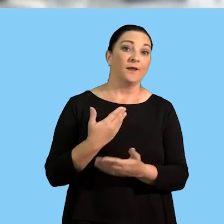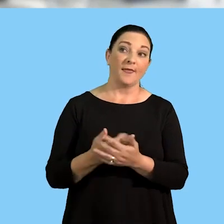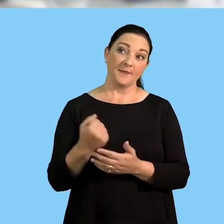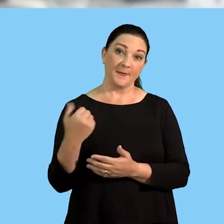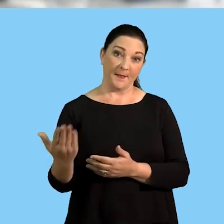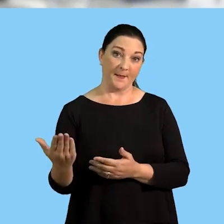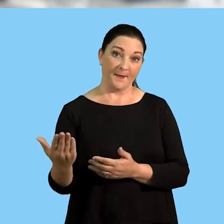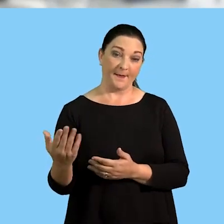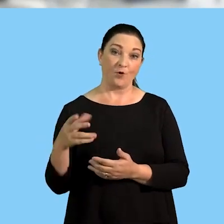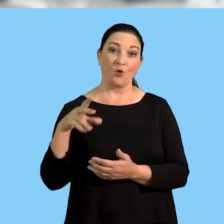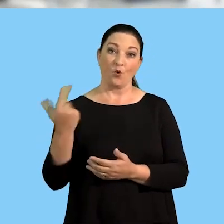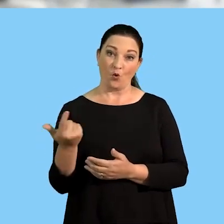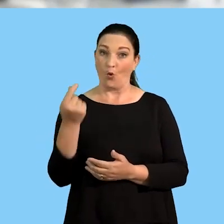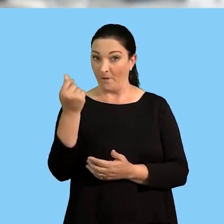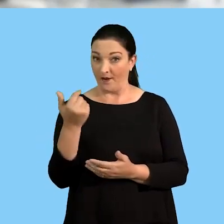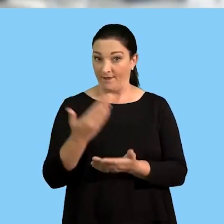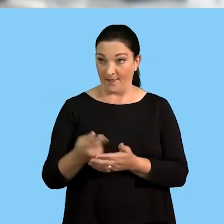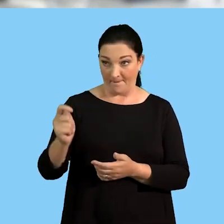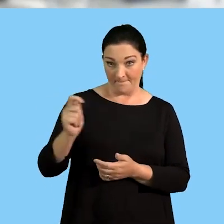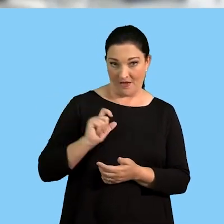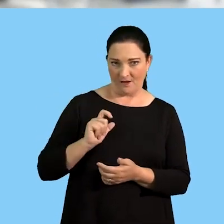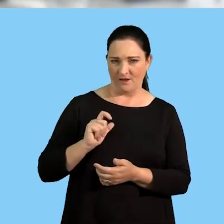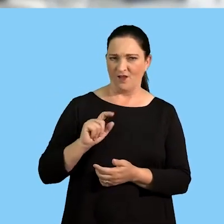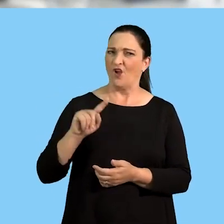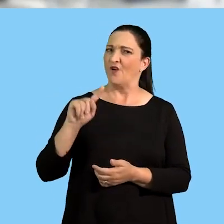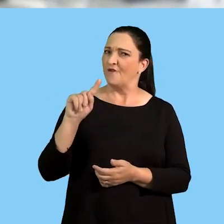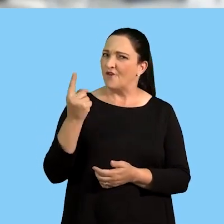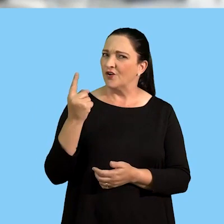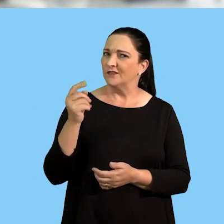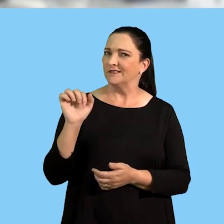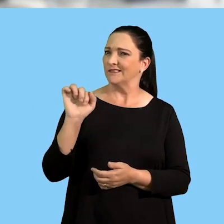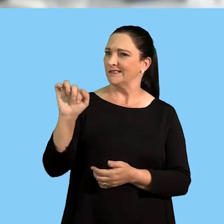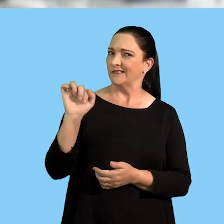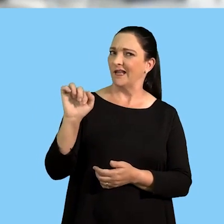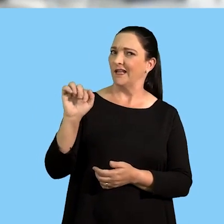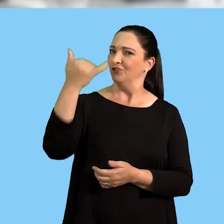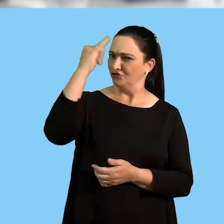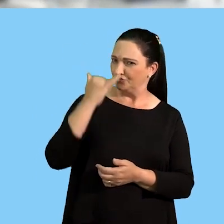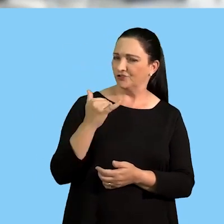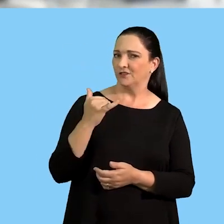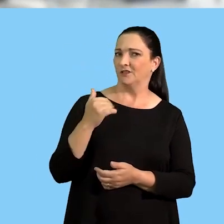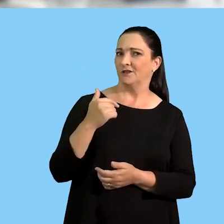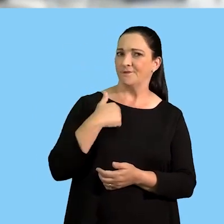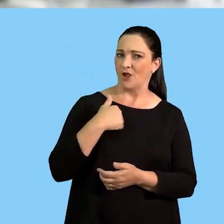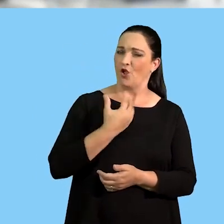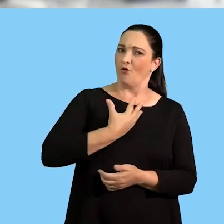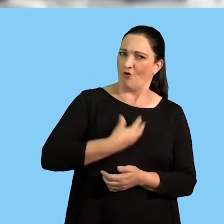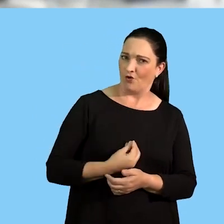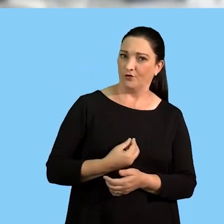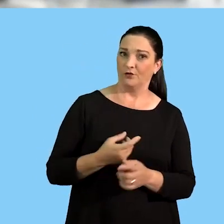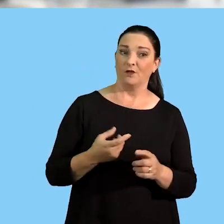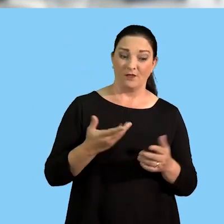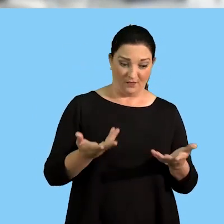money, I then need to be examined. In simple terms, the Health and Safety Act is going to check